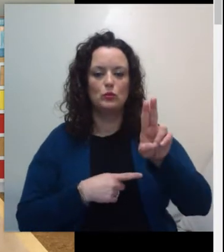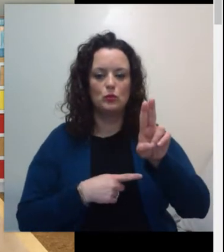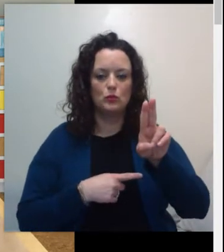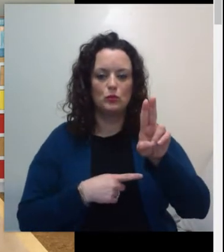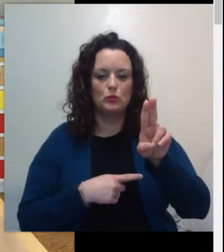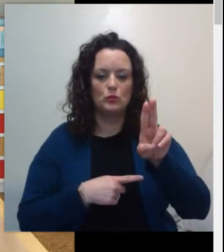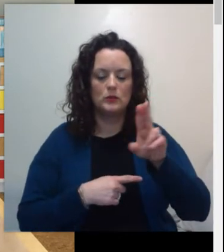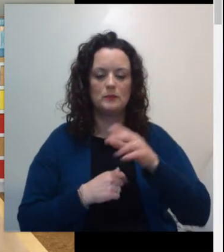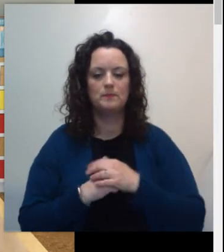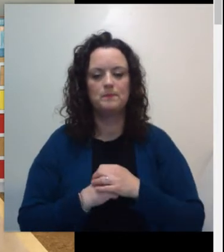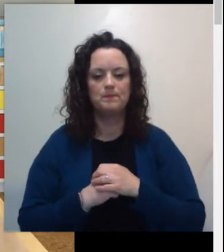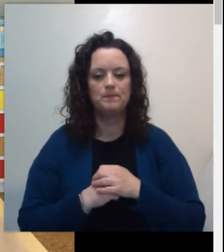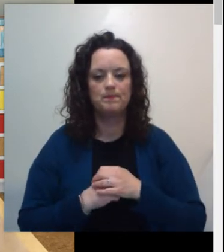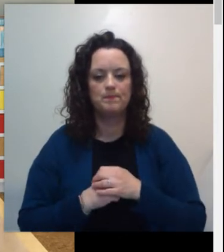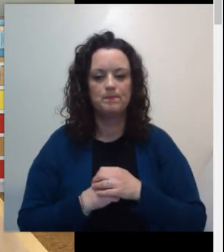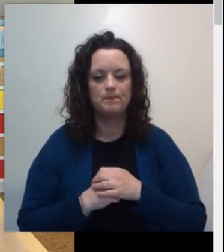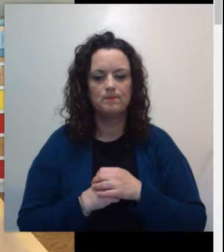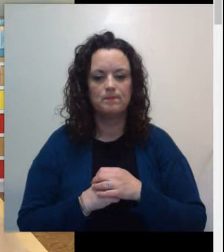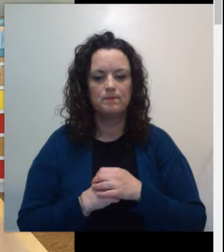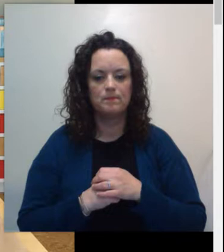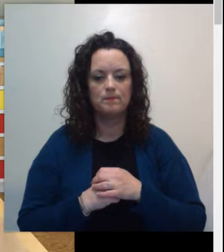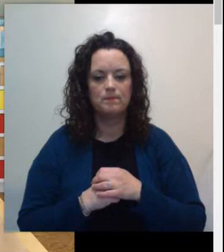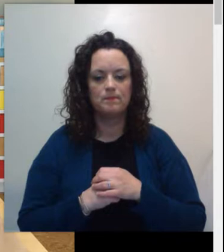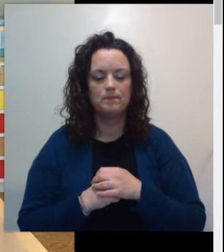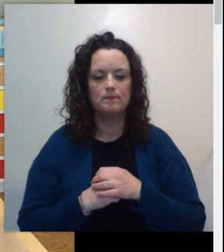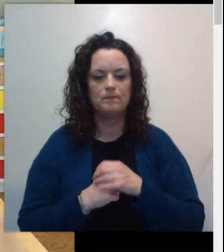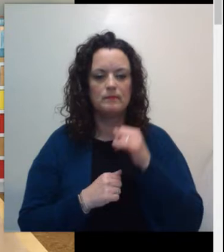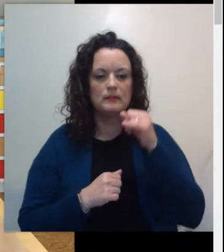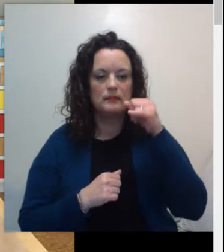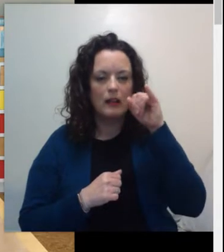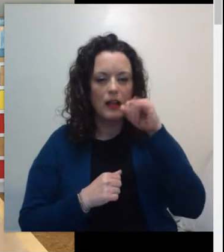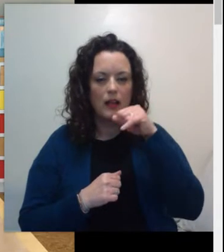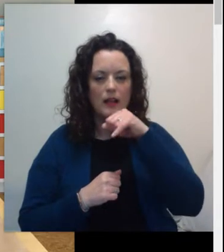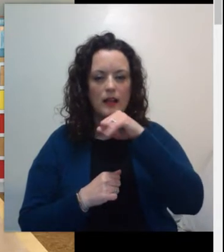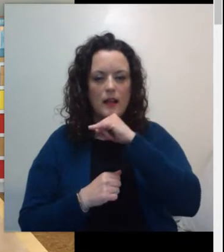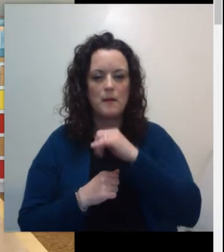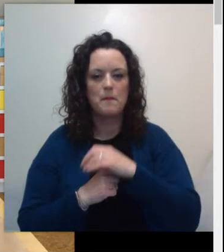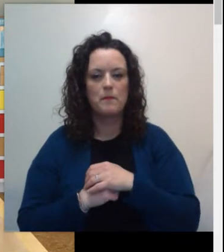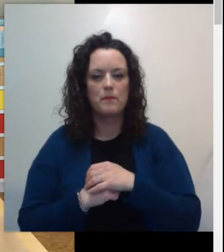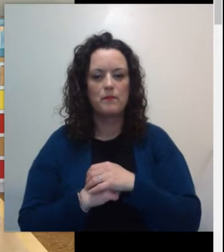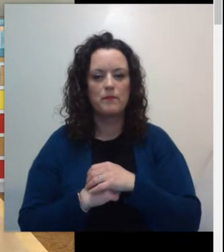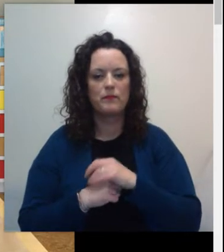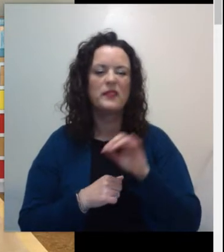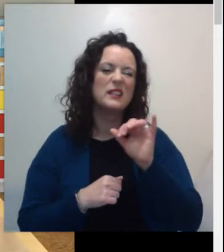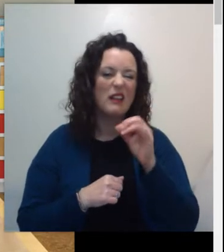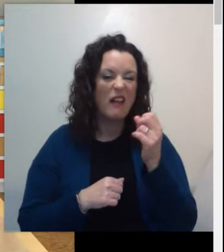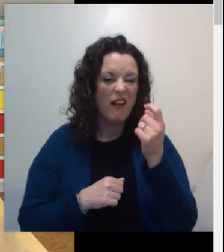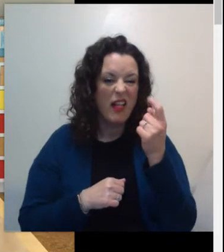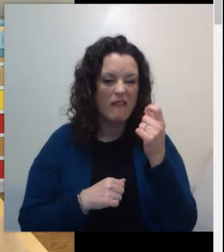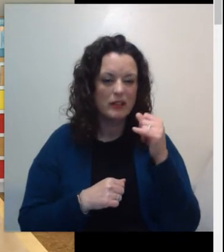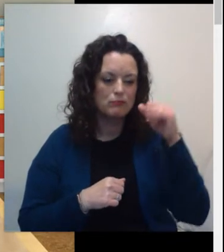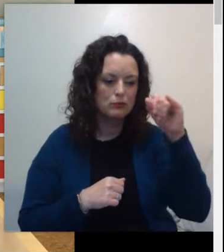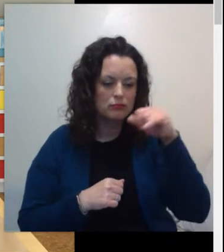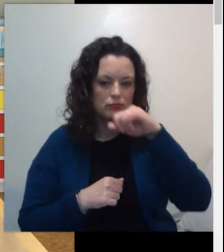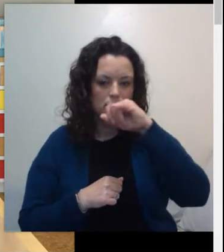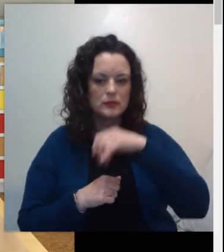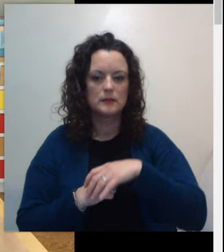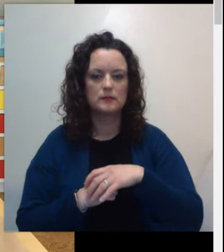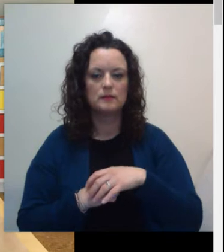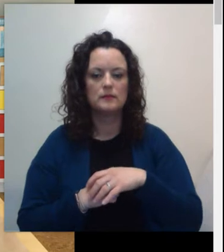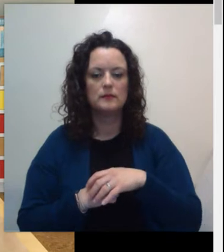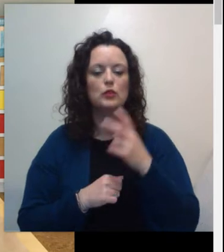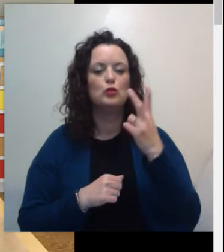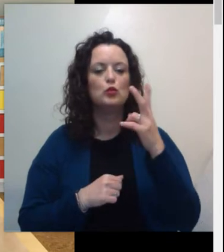U, letter U, and then the line. That's kind of like the 11 there. And then two